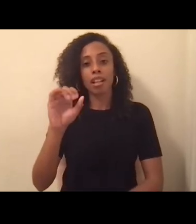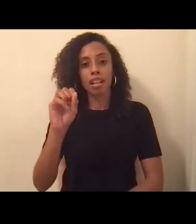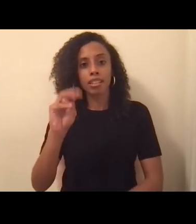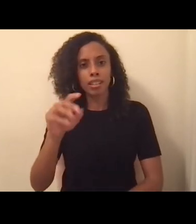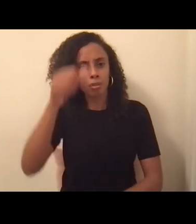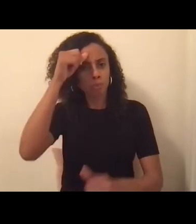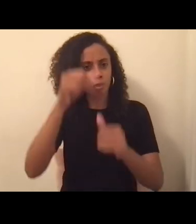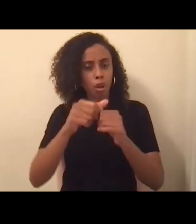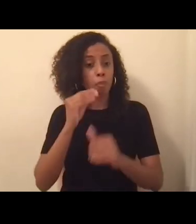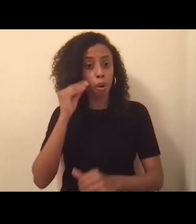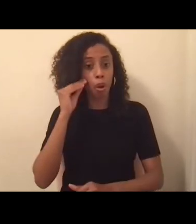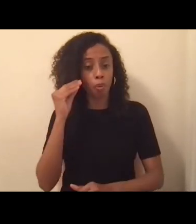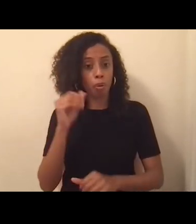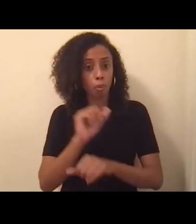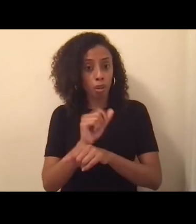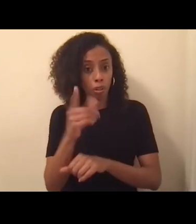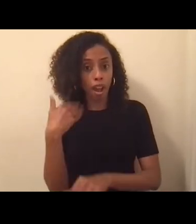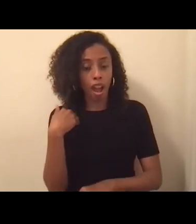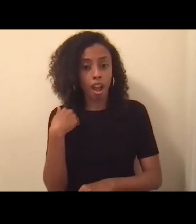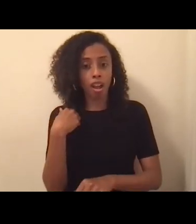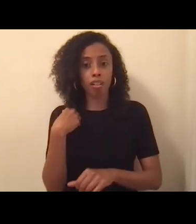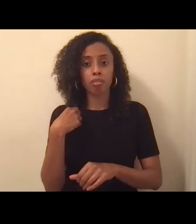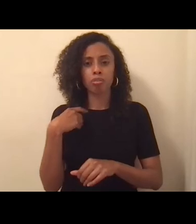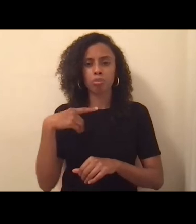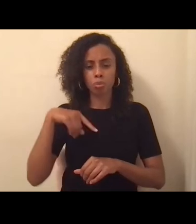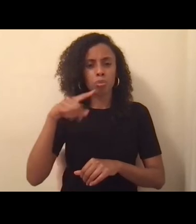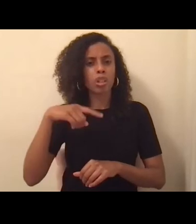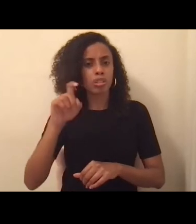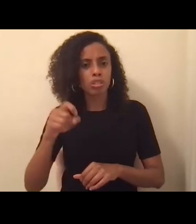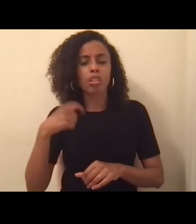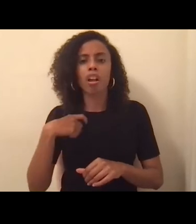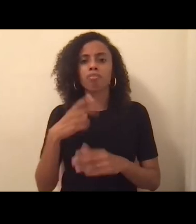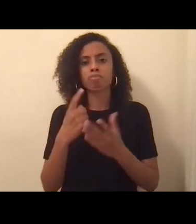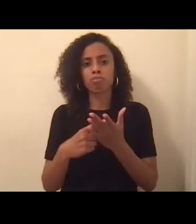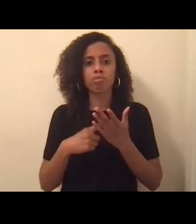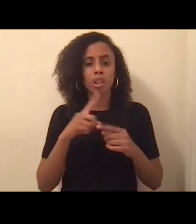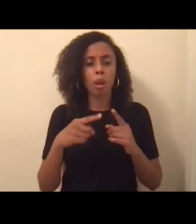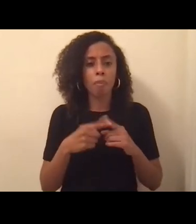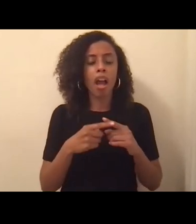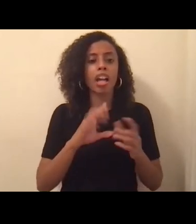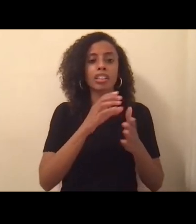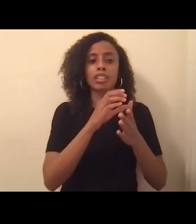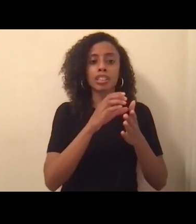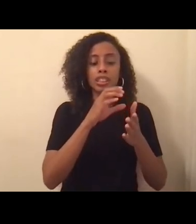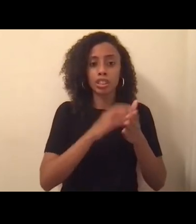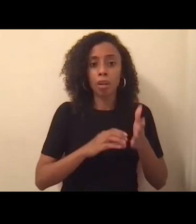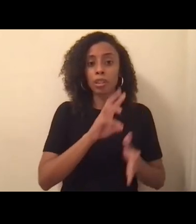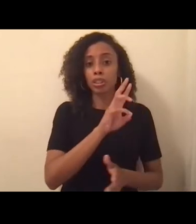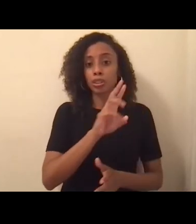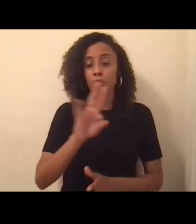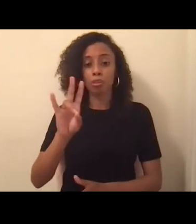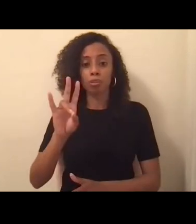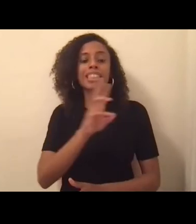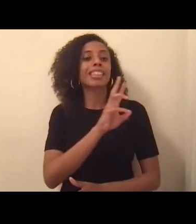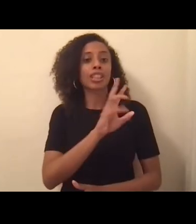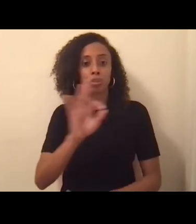to talk through chapters 6 through 9 of All About Love today. And we are going to do that. But I'm going to